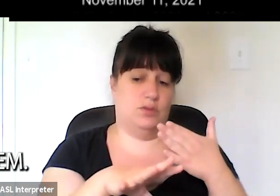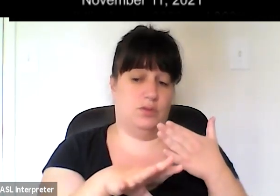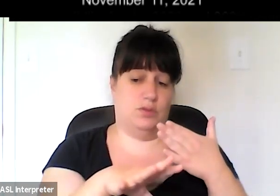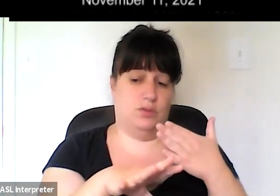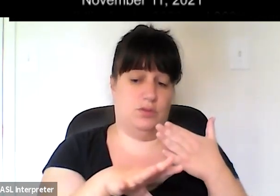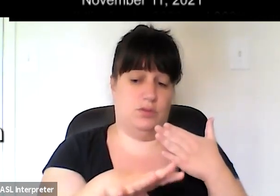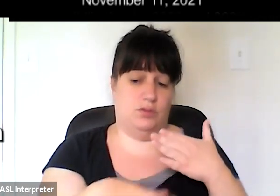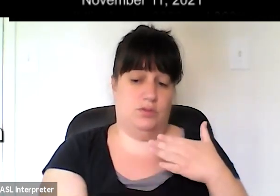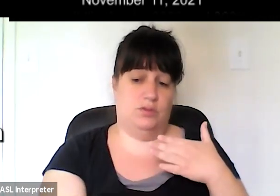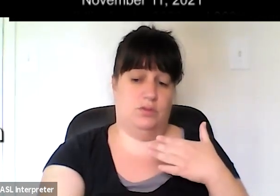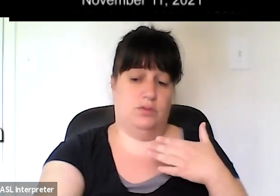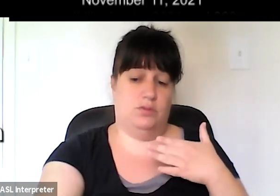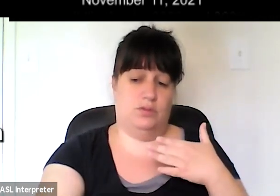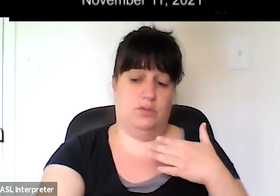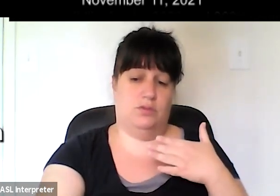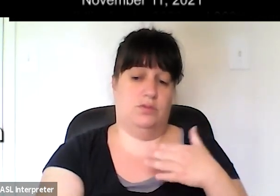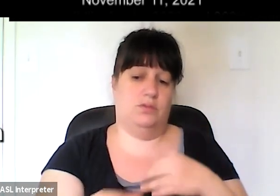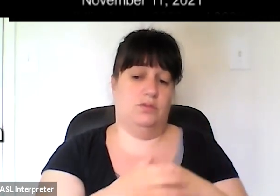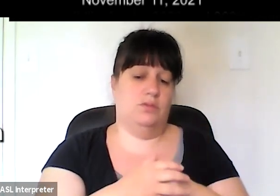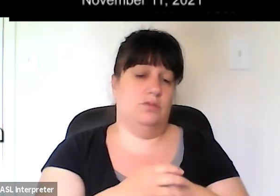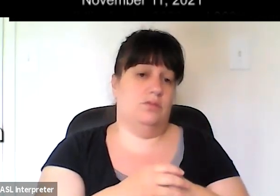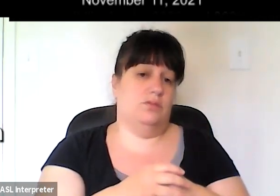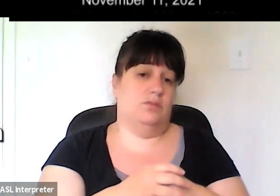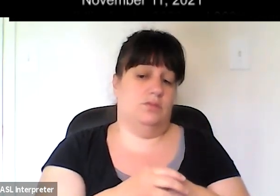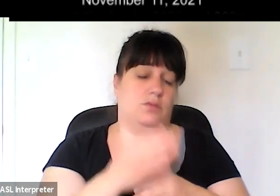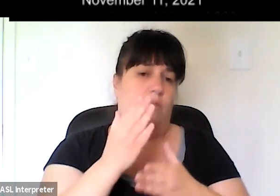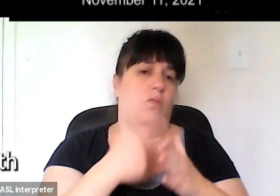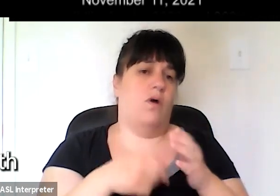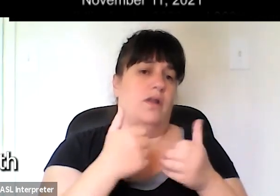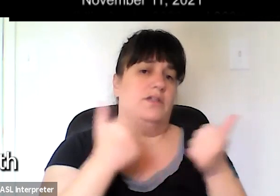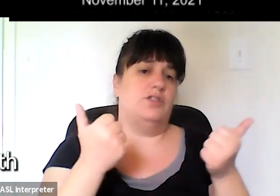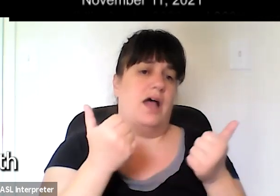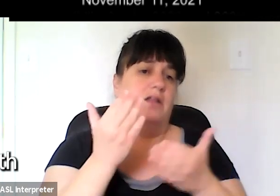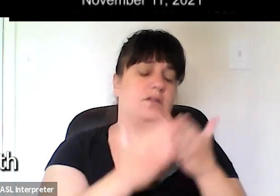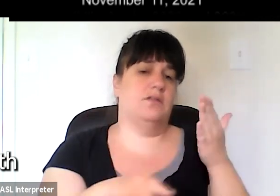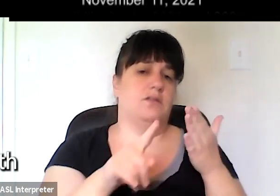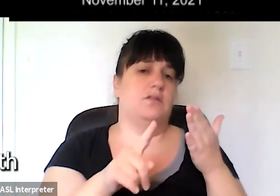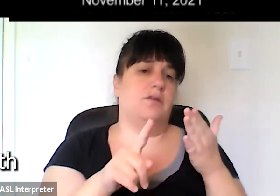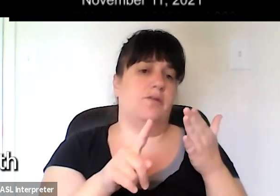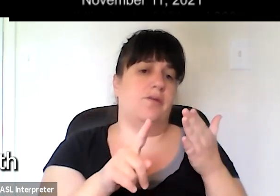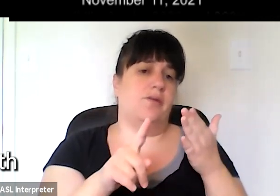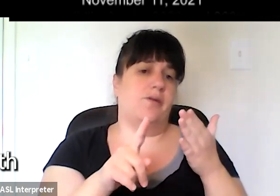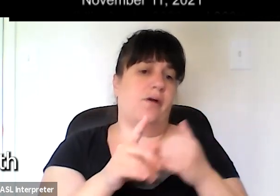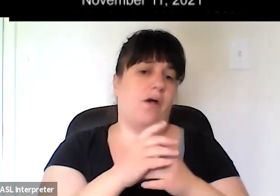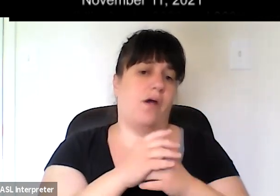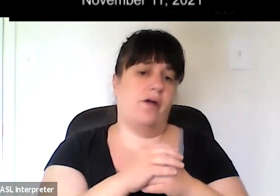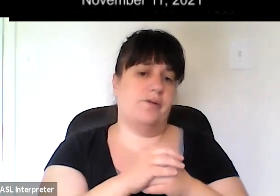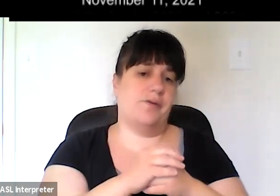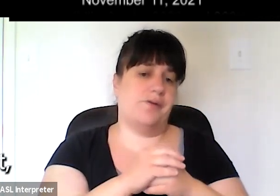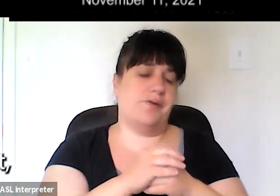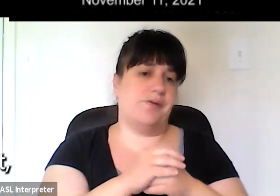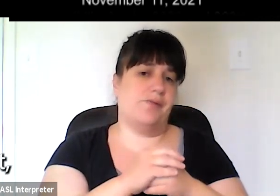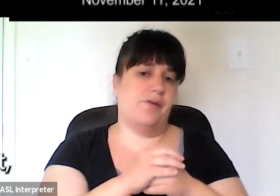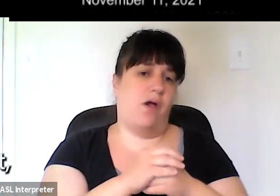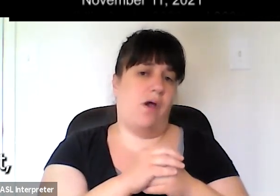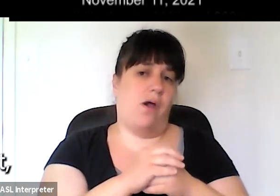into STEM, what are the challenges for them? And some of them I have also experienced as someone with